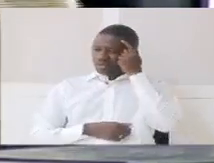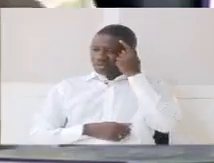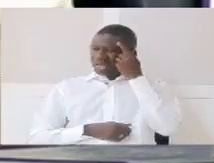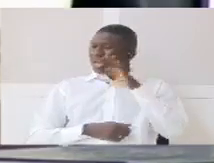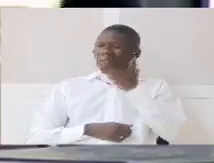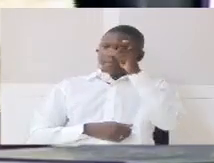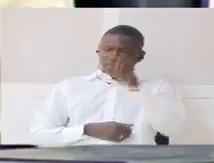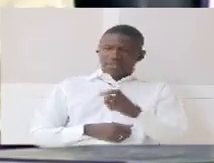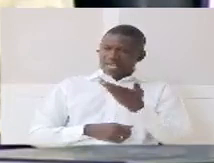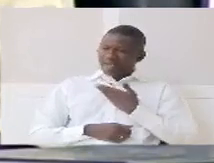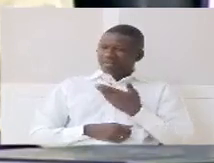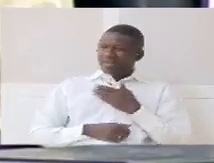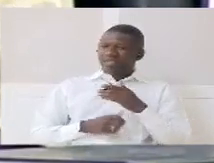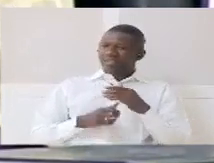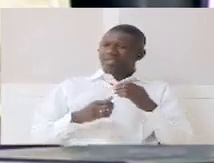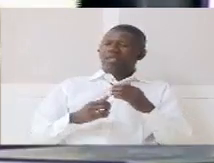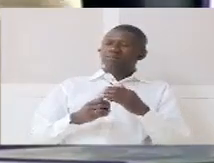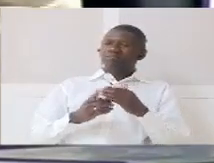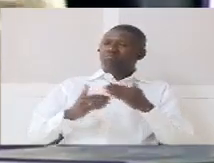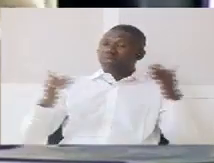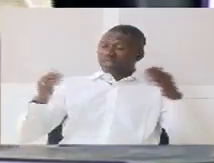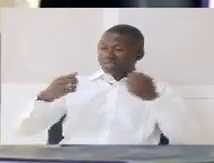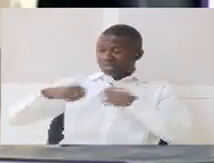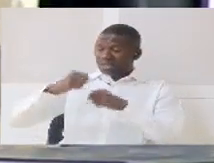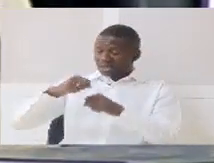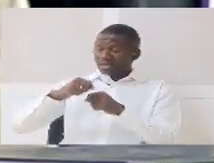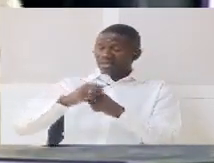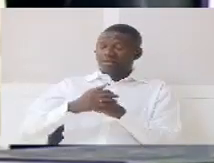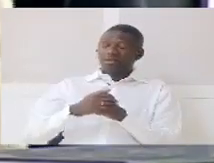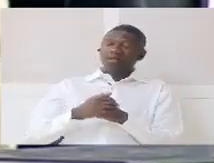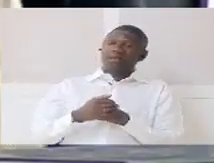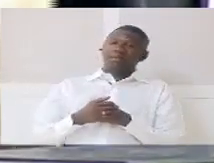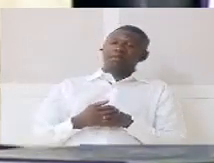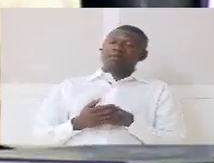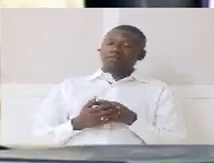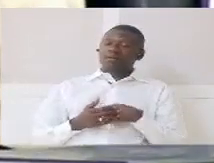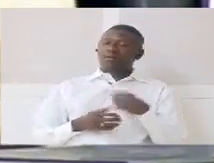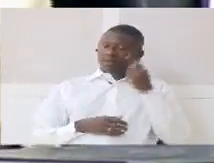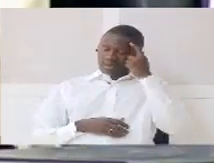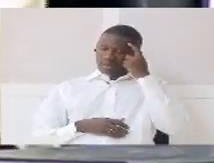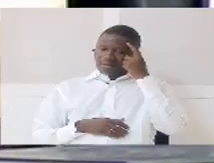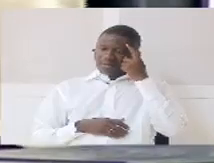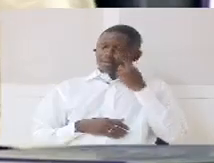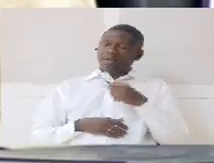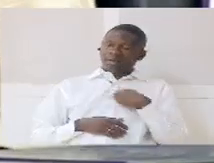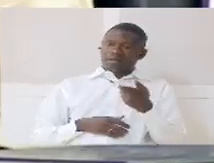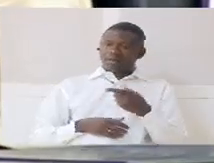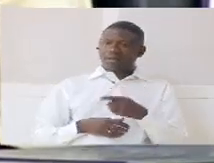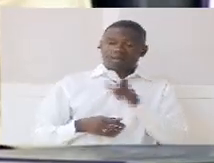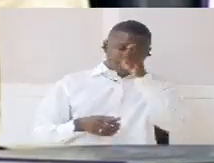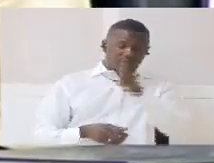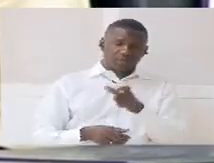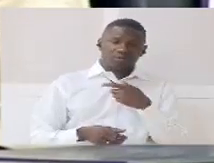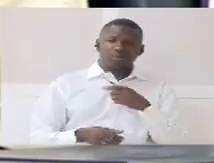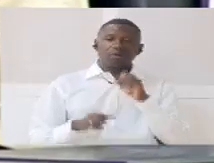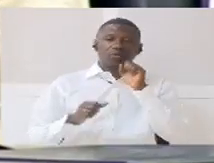that anyone that had such training and it's been in that system for exemplary a long time, character in any society. Such a person would